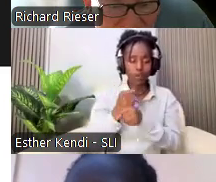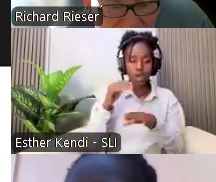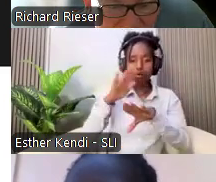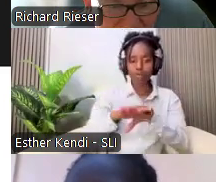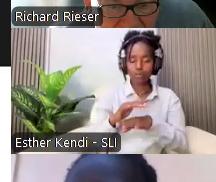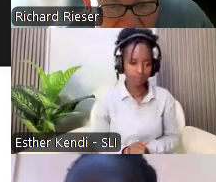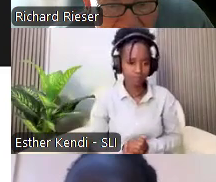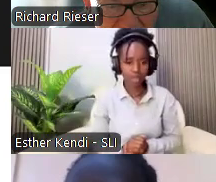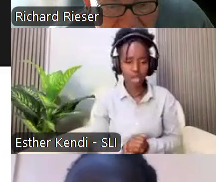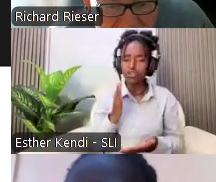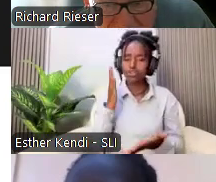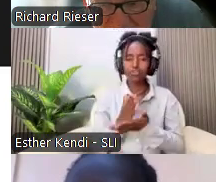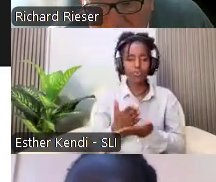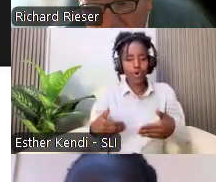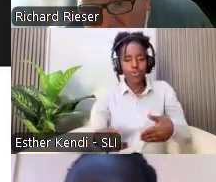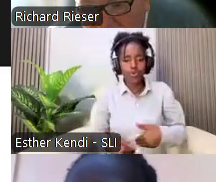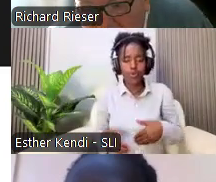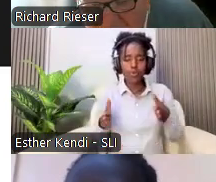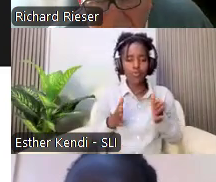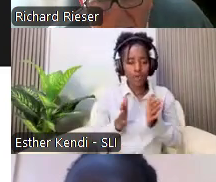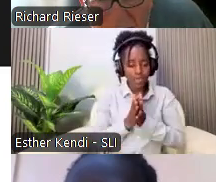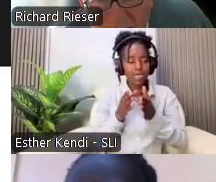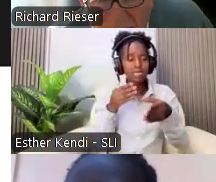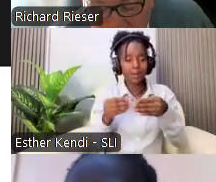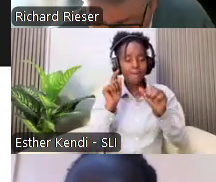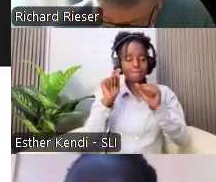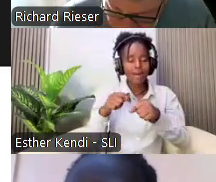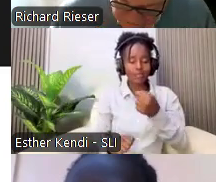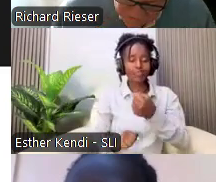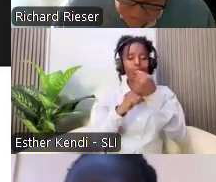we have to support and encourage other youth with